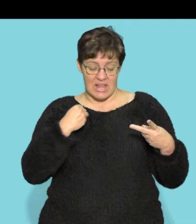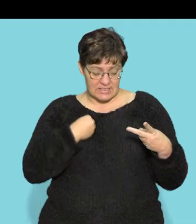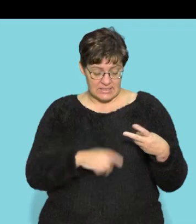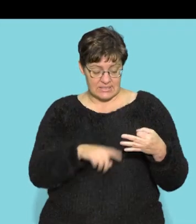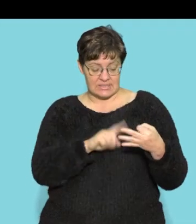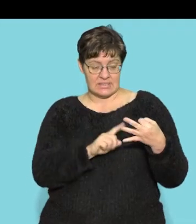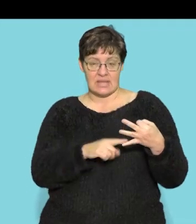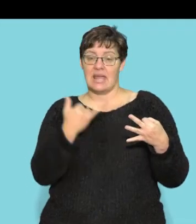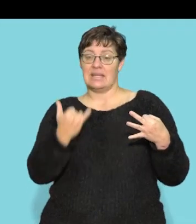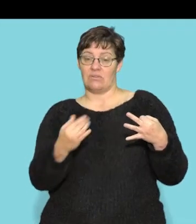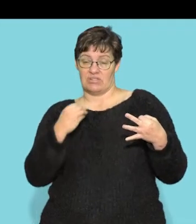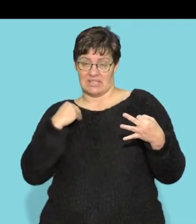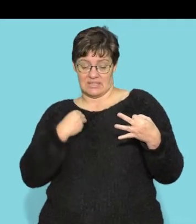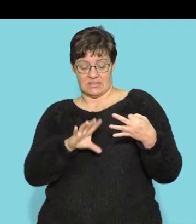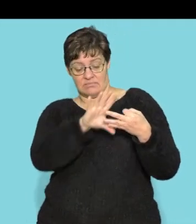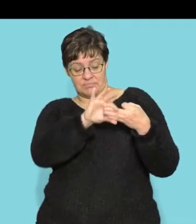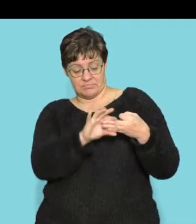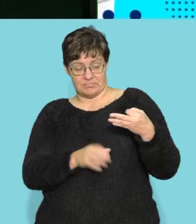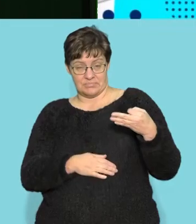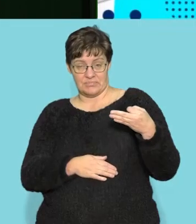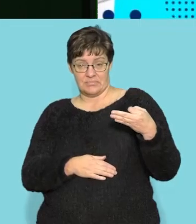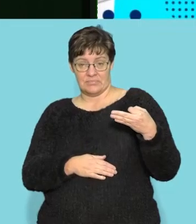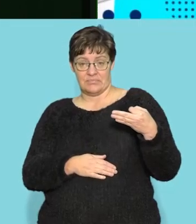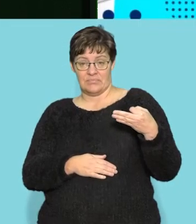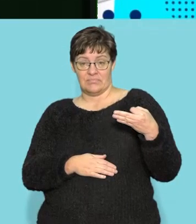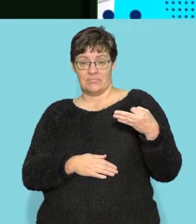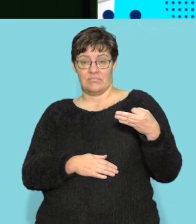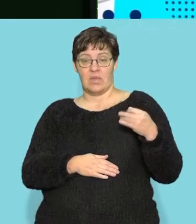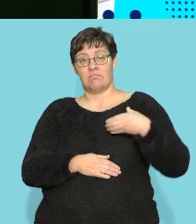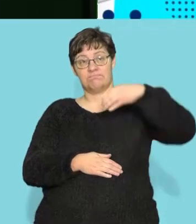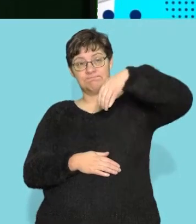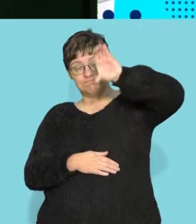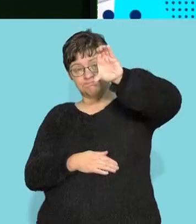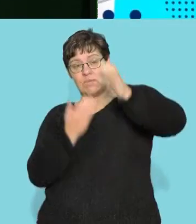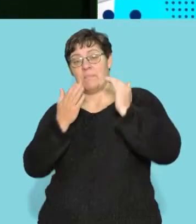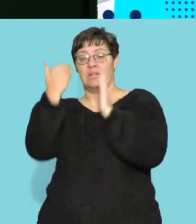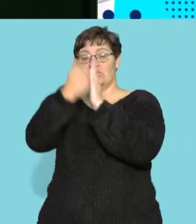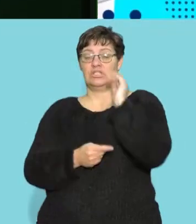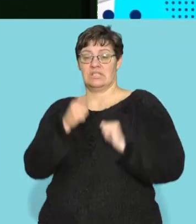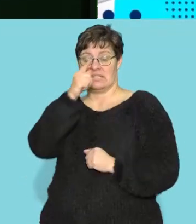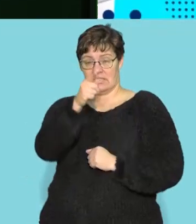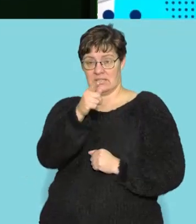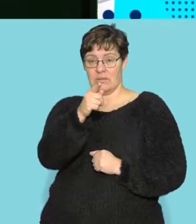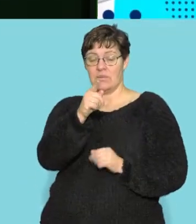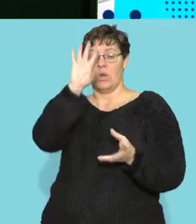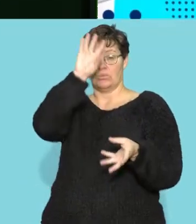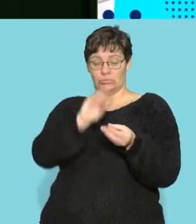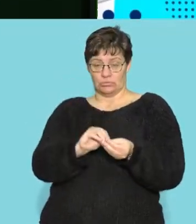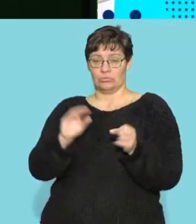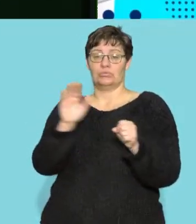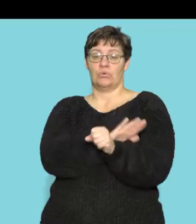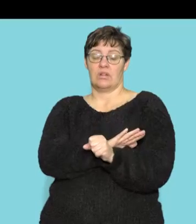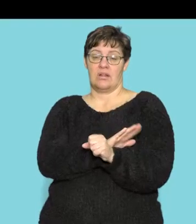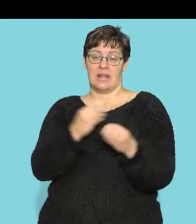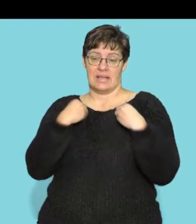plus my current assets. Those three components will be the top half of my balance sheet, giving me total assets. Keep this